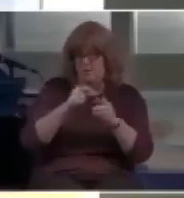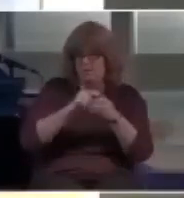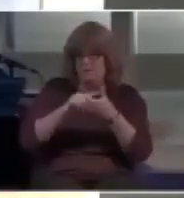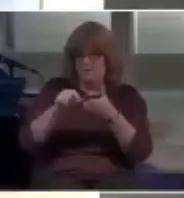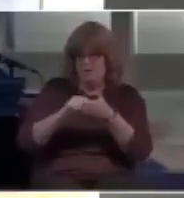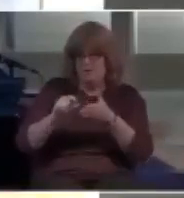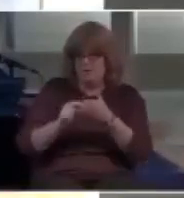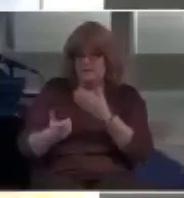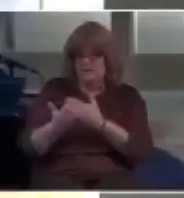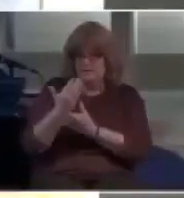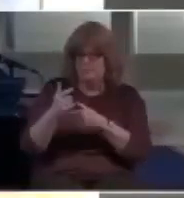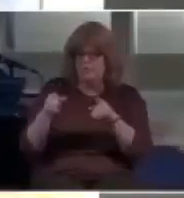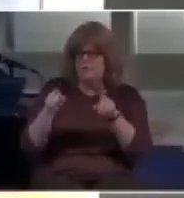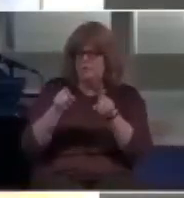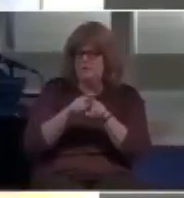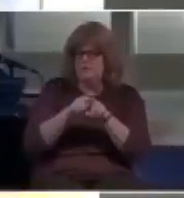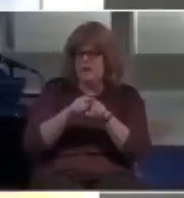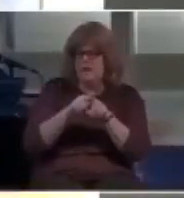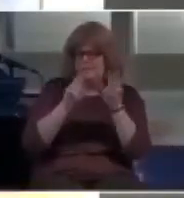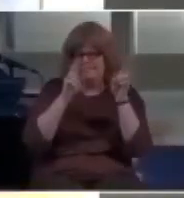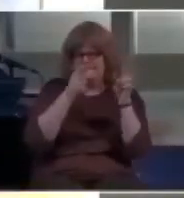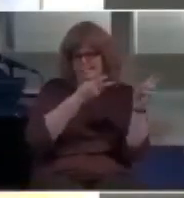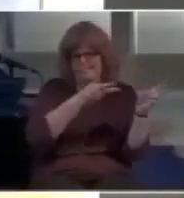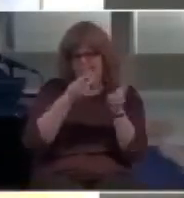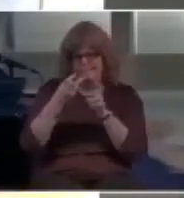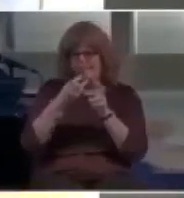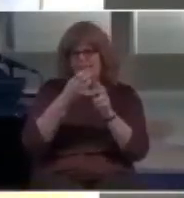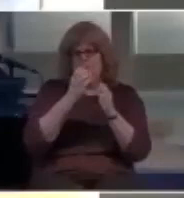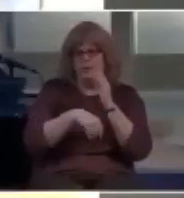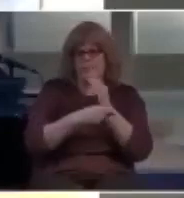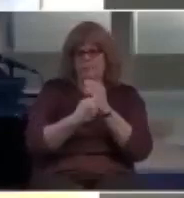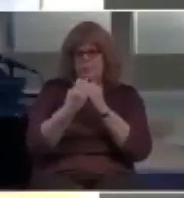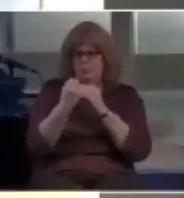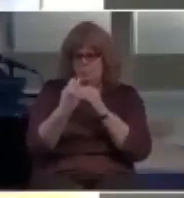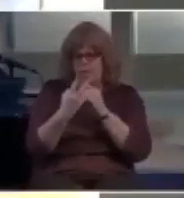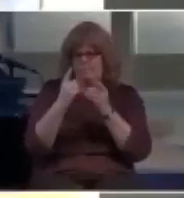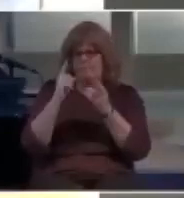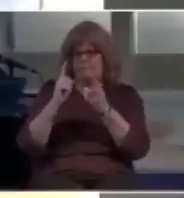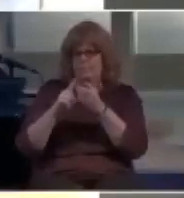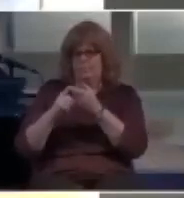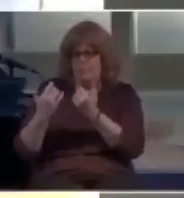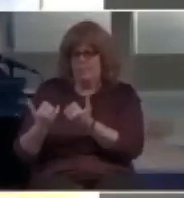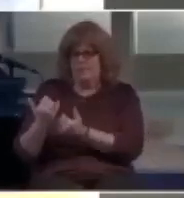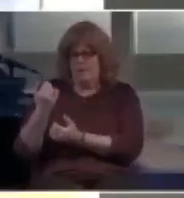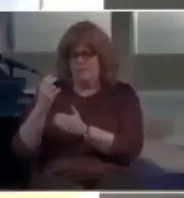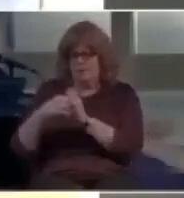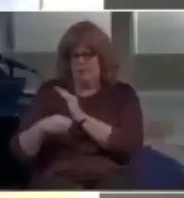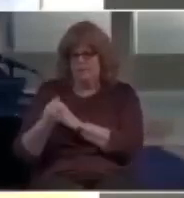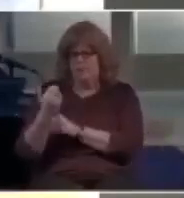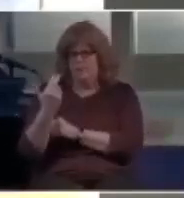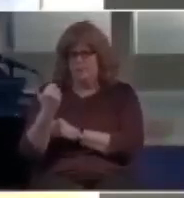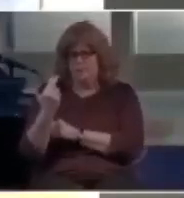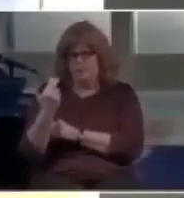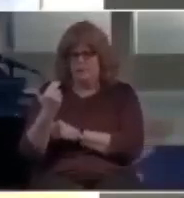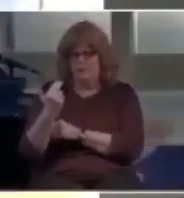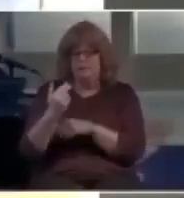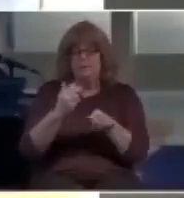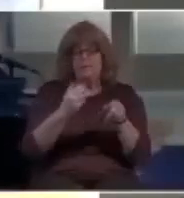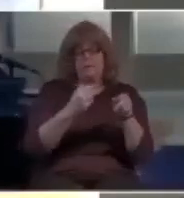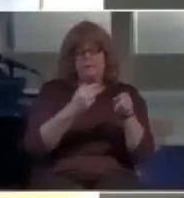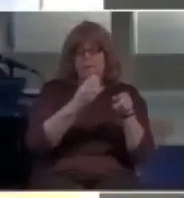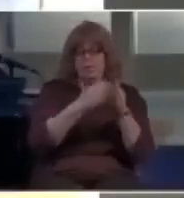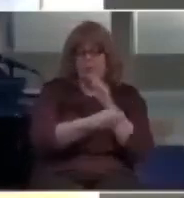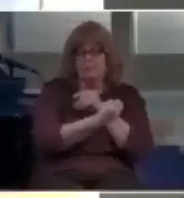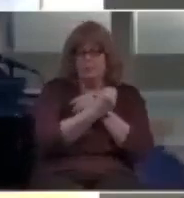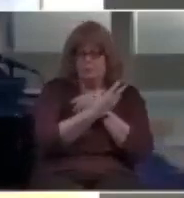same theme carries over from chapter 12 into chapter 13. And whereas in chapter 12